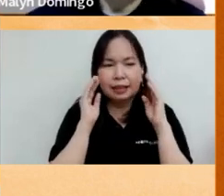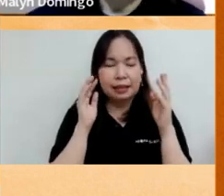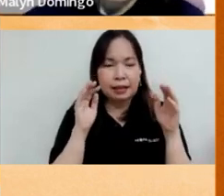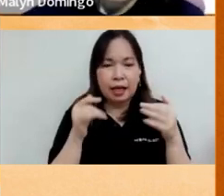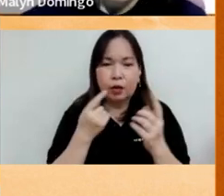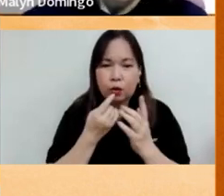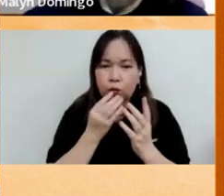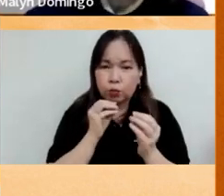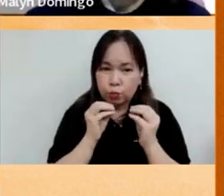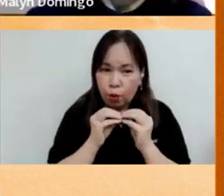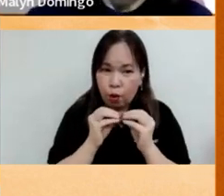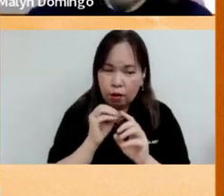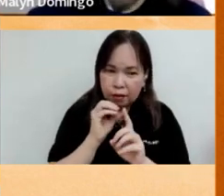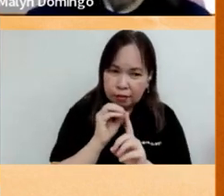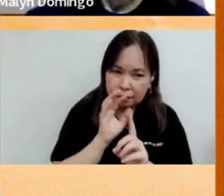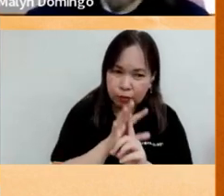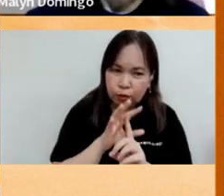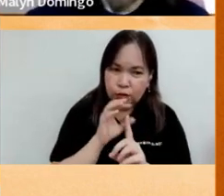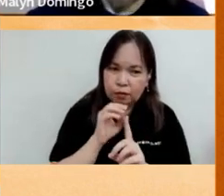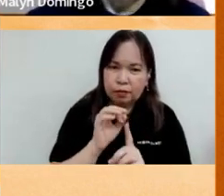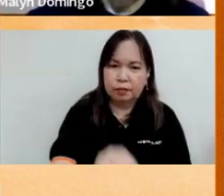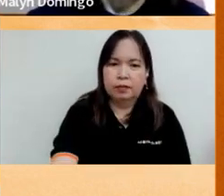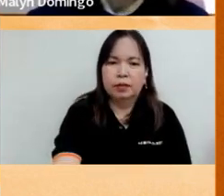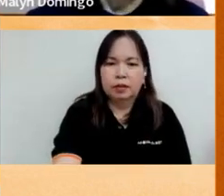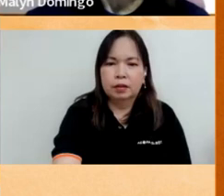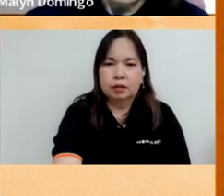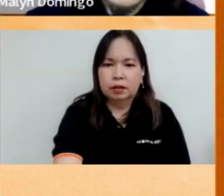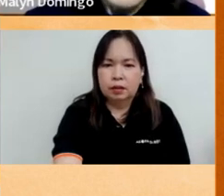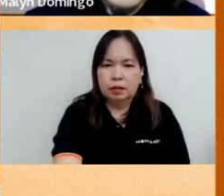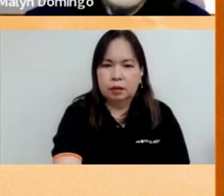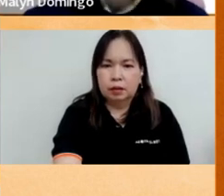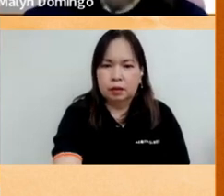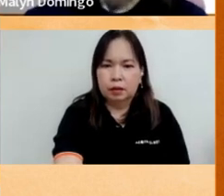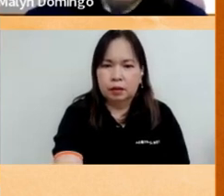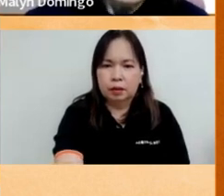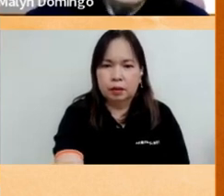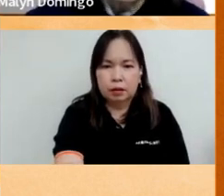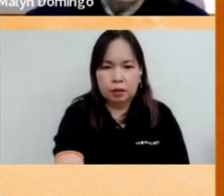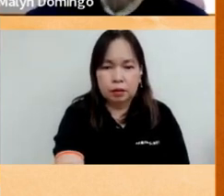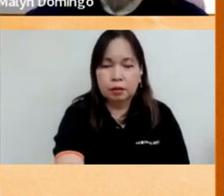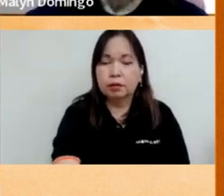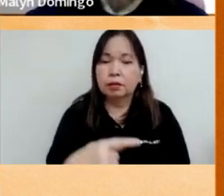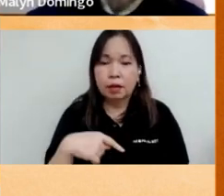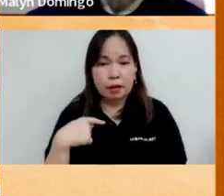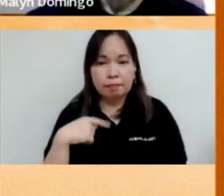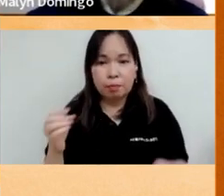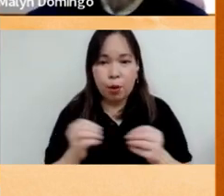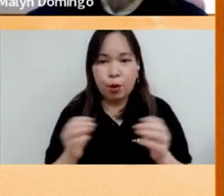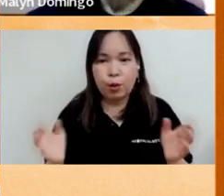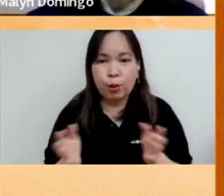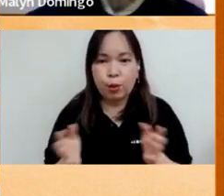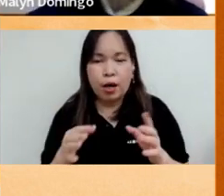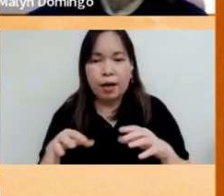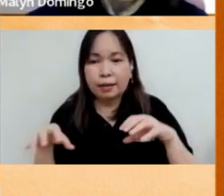exposure. So clients are encouraged to approach activities and situations